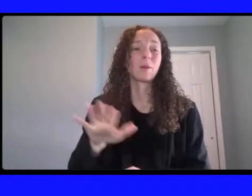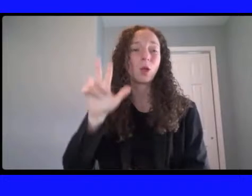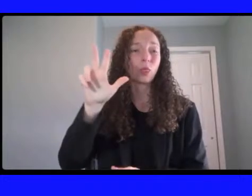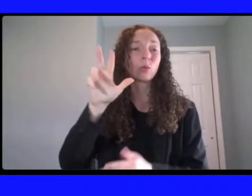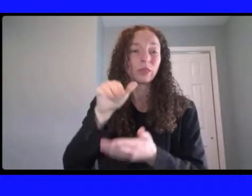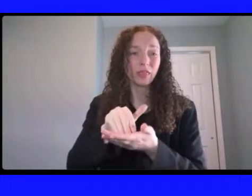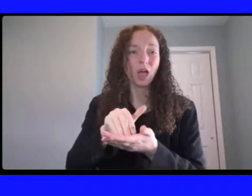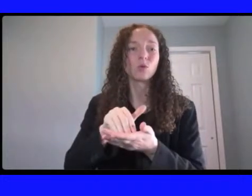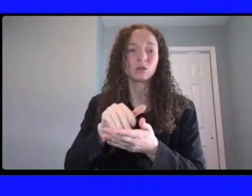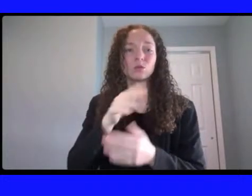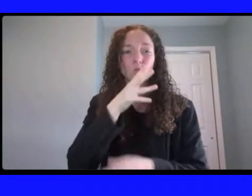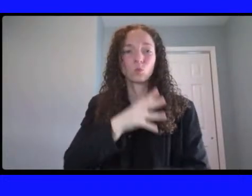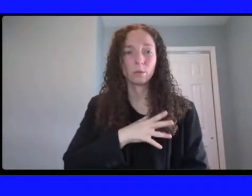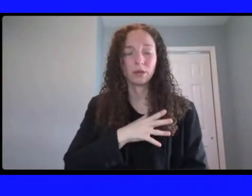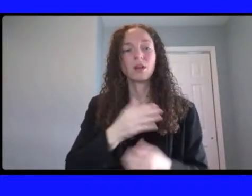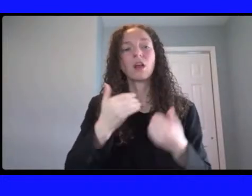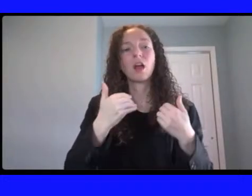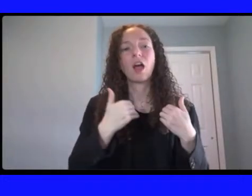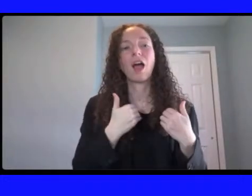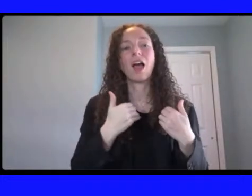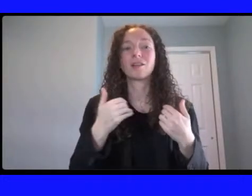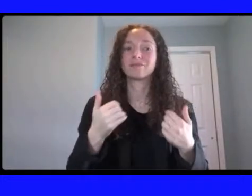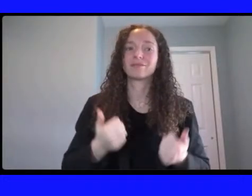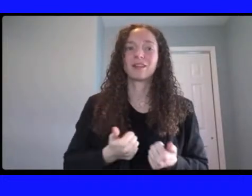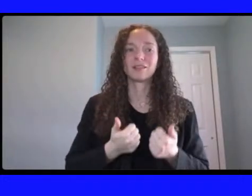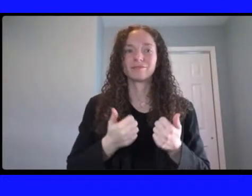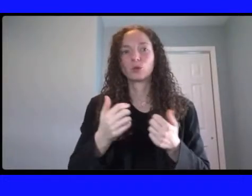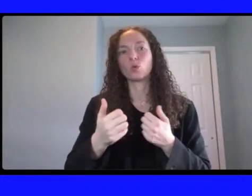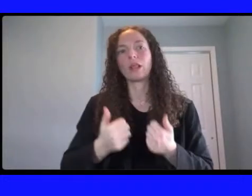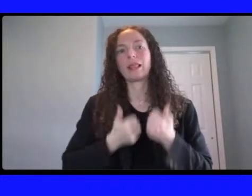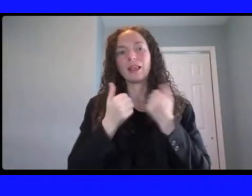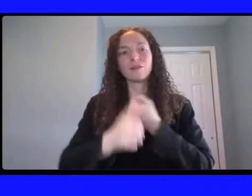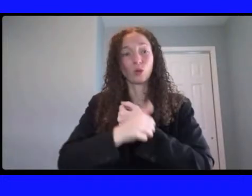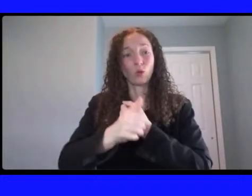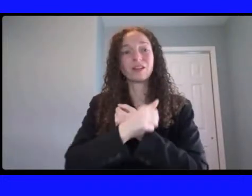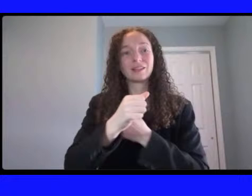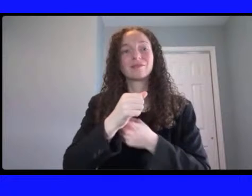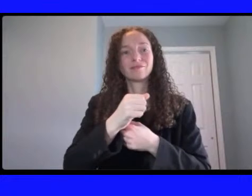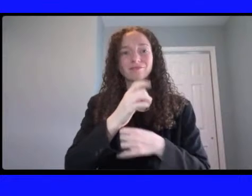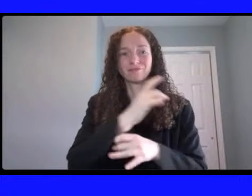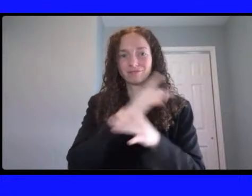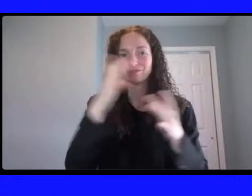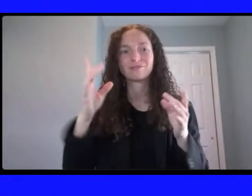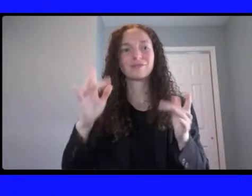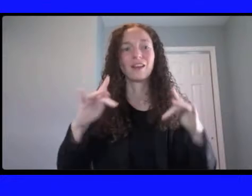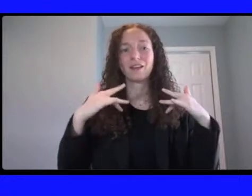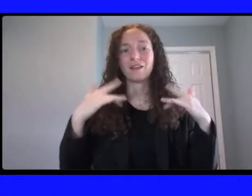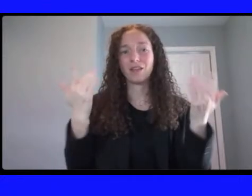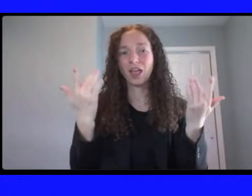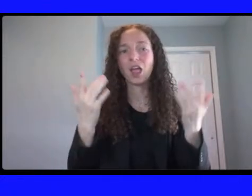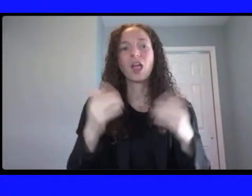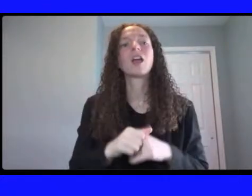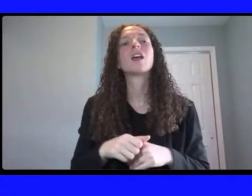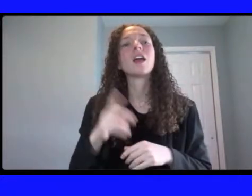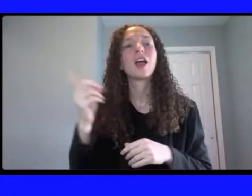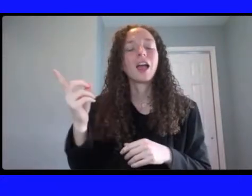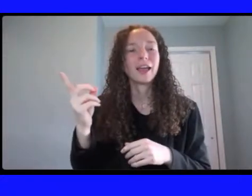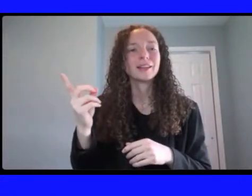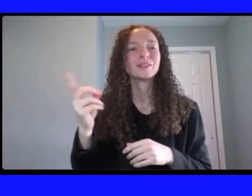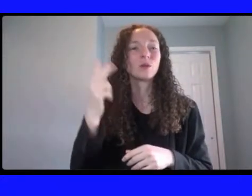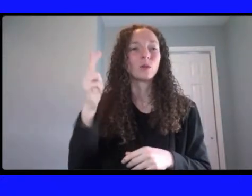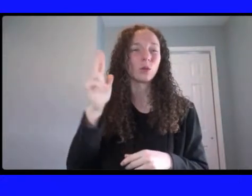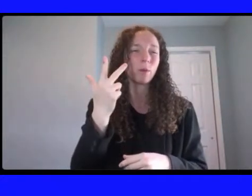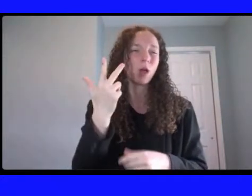updated report, we do know that those numbers have decreased, which is great news. We had a